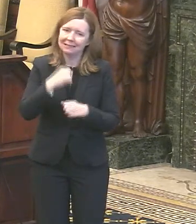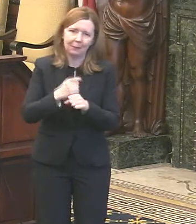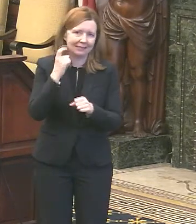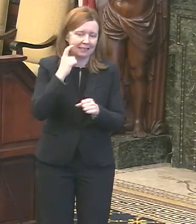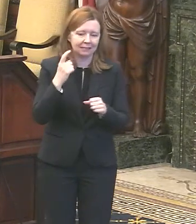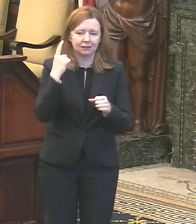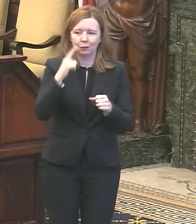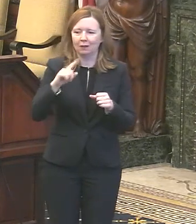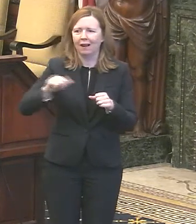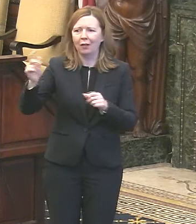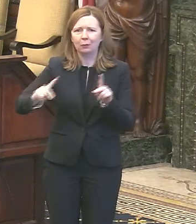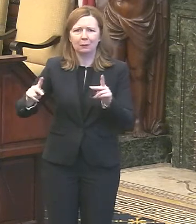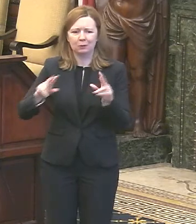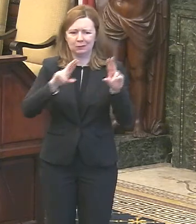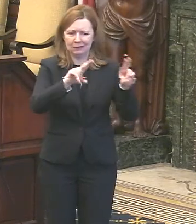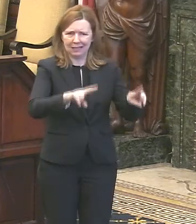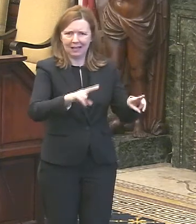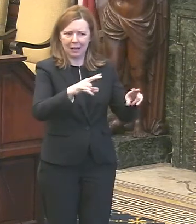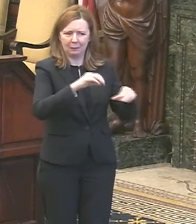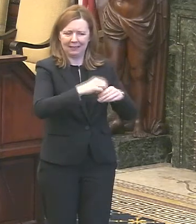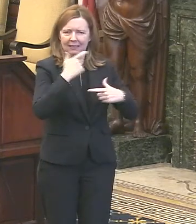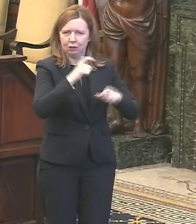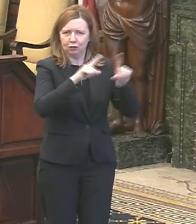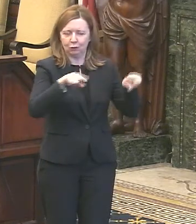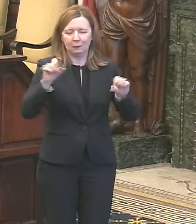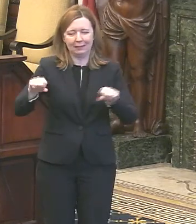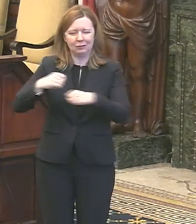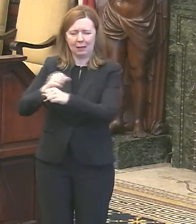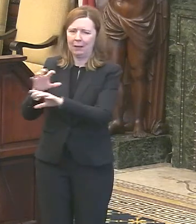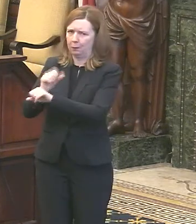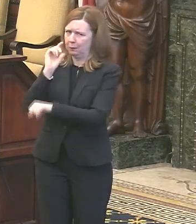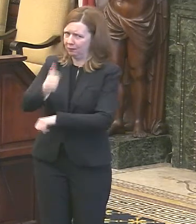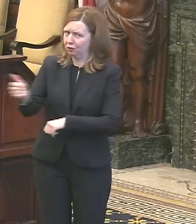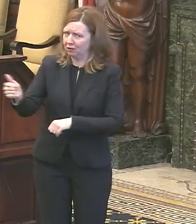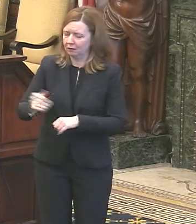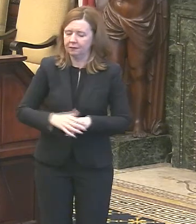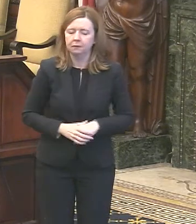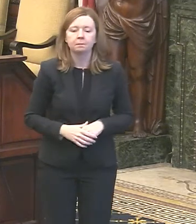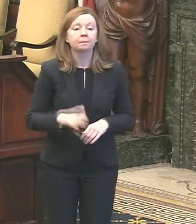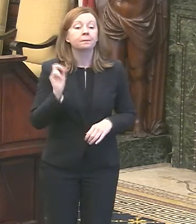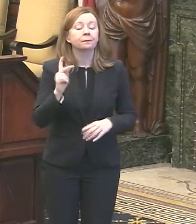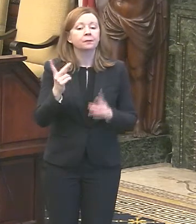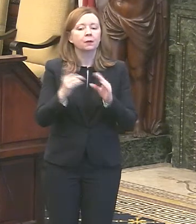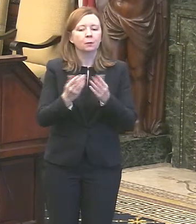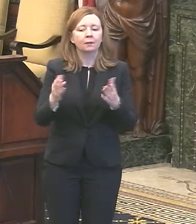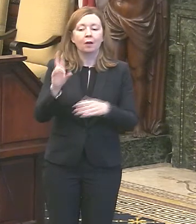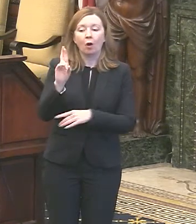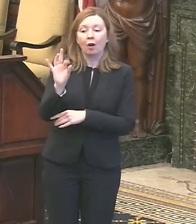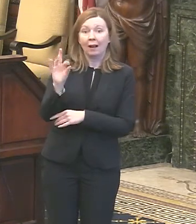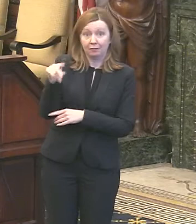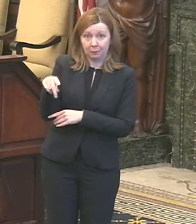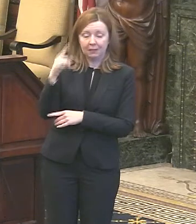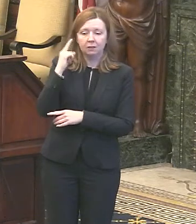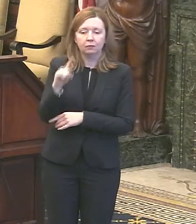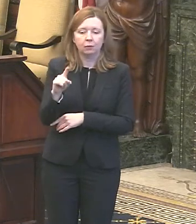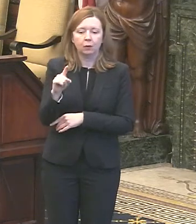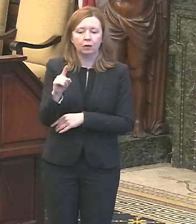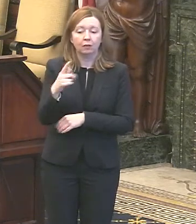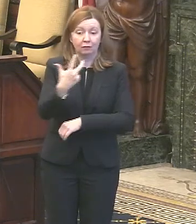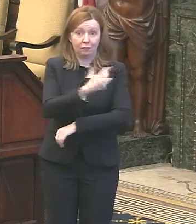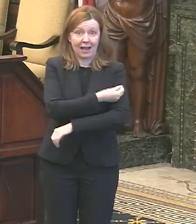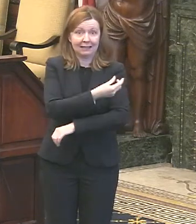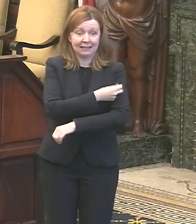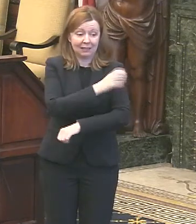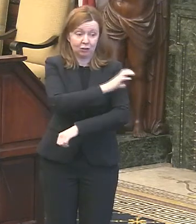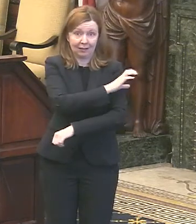for additional people to put their name in that database. Got it. And actually, sorry, just a final thing. The RFPs for the